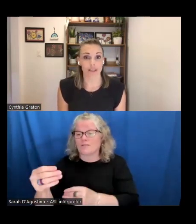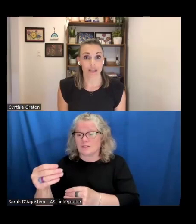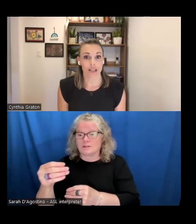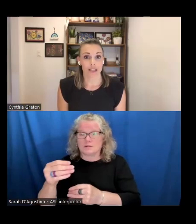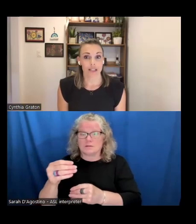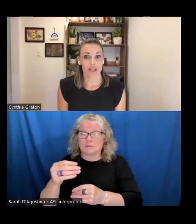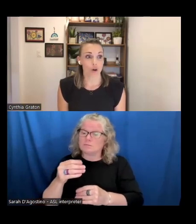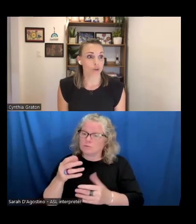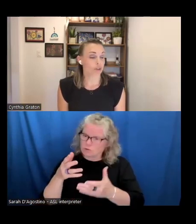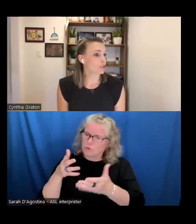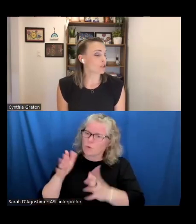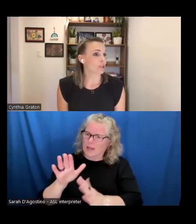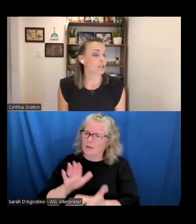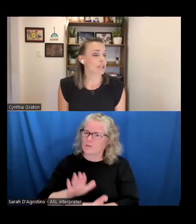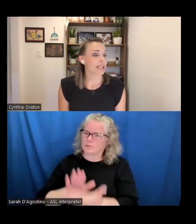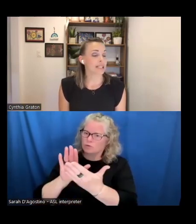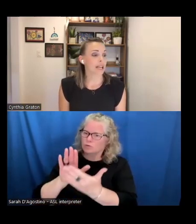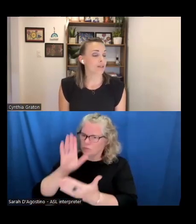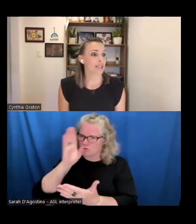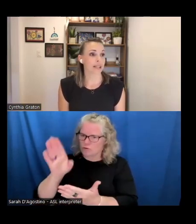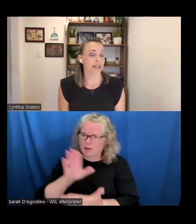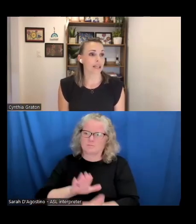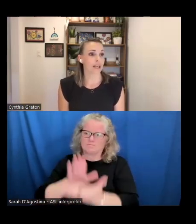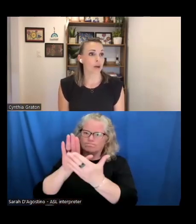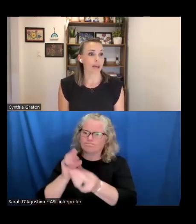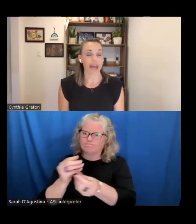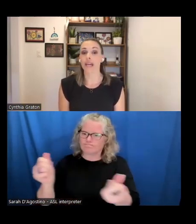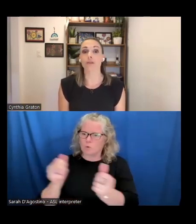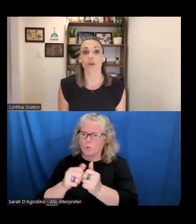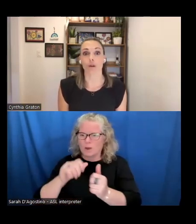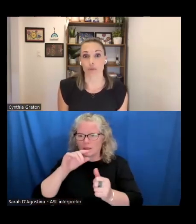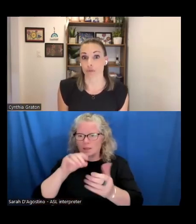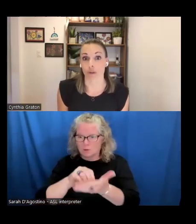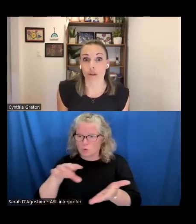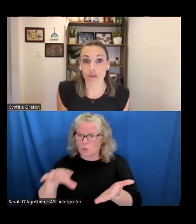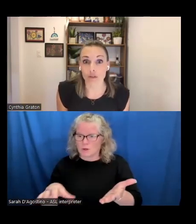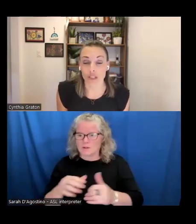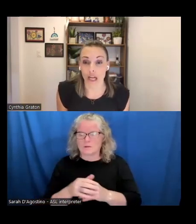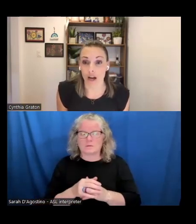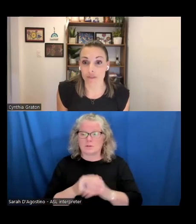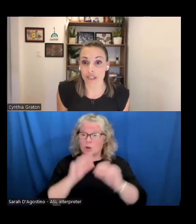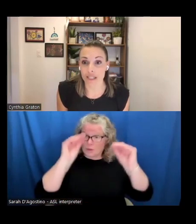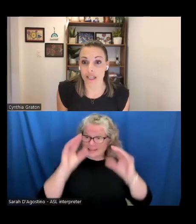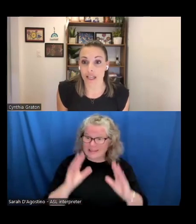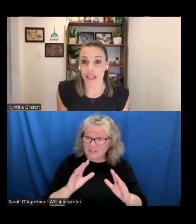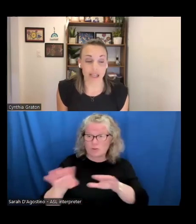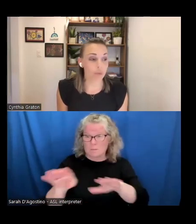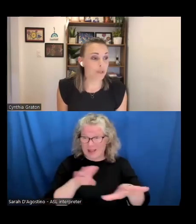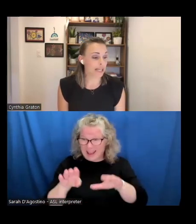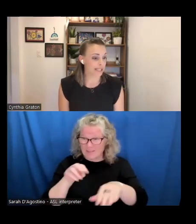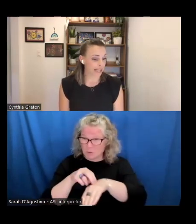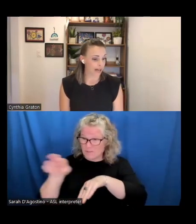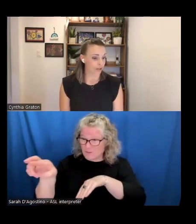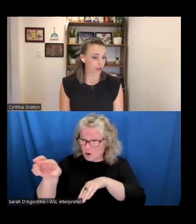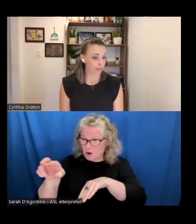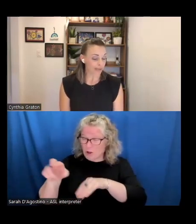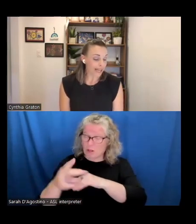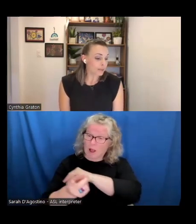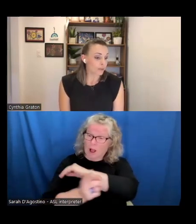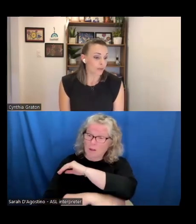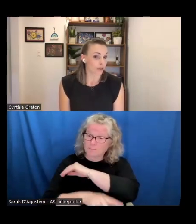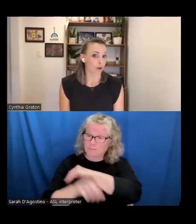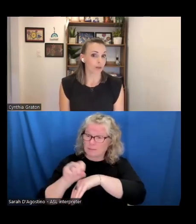kid. So teachers, instead of sending a behavioral referral to the office, they will send out